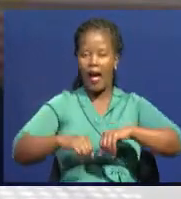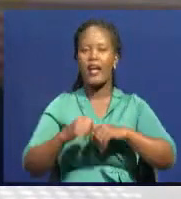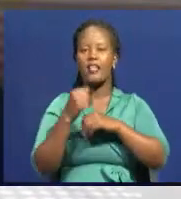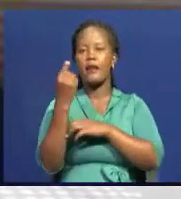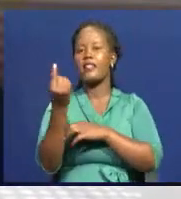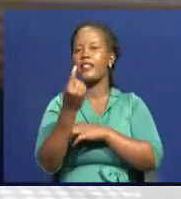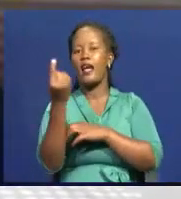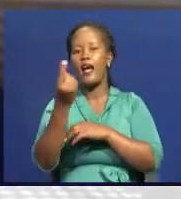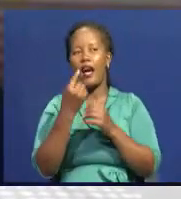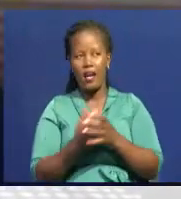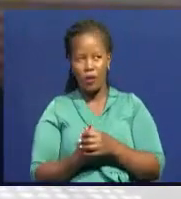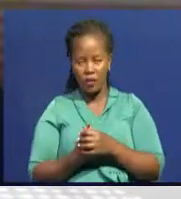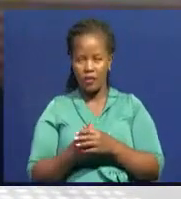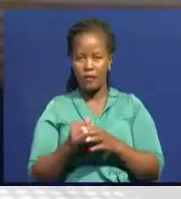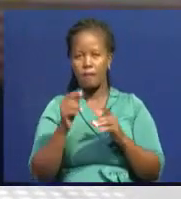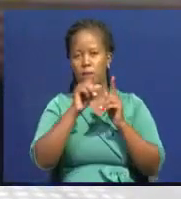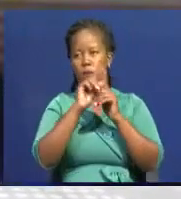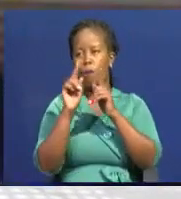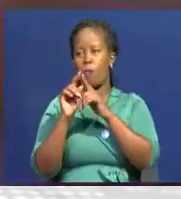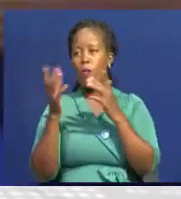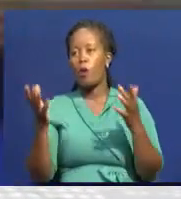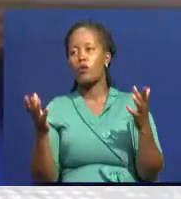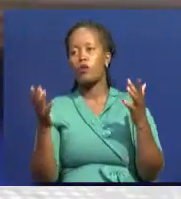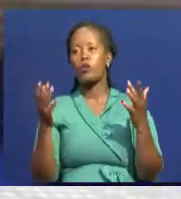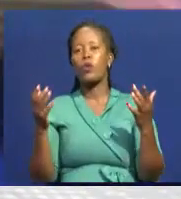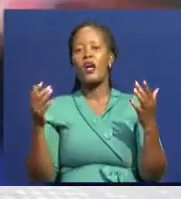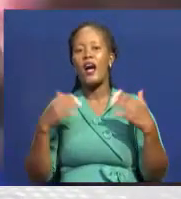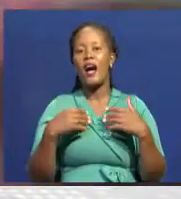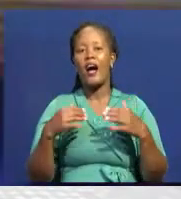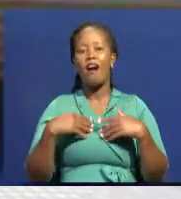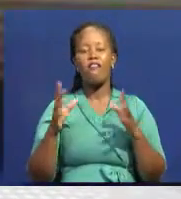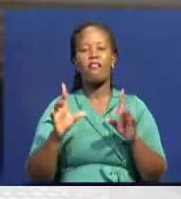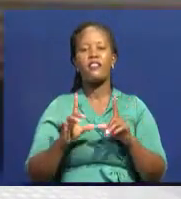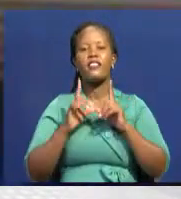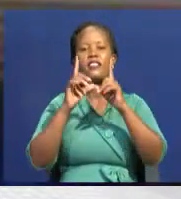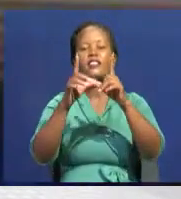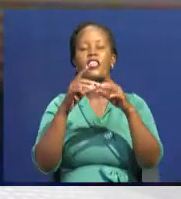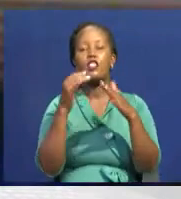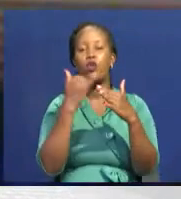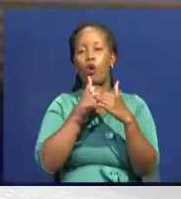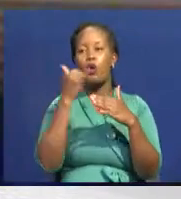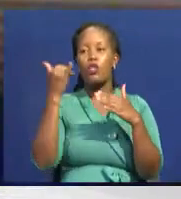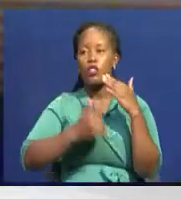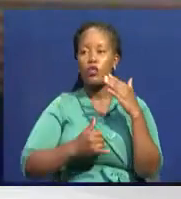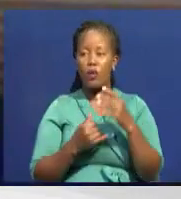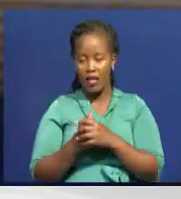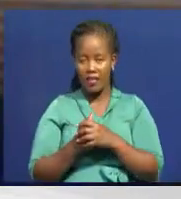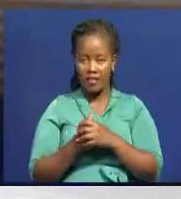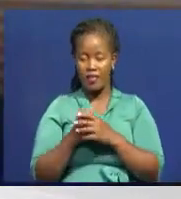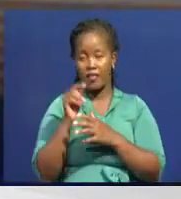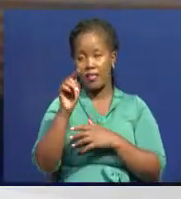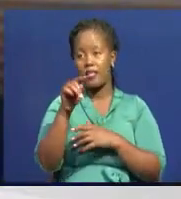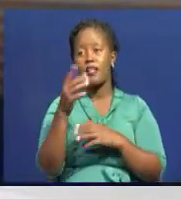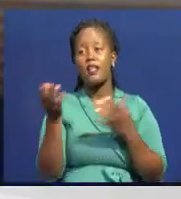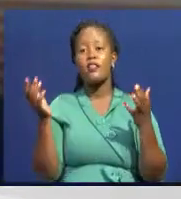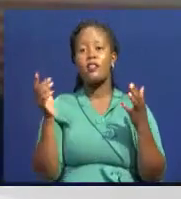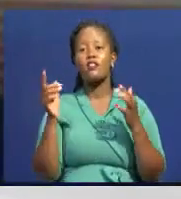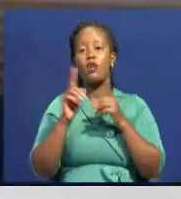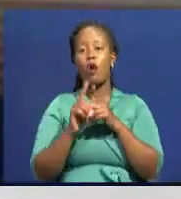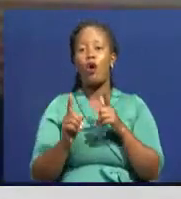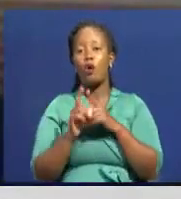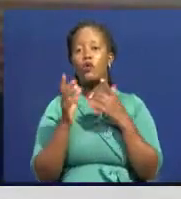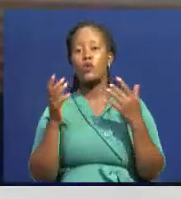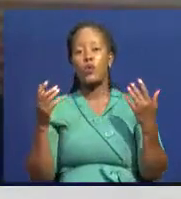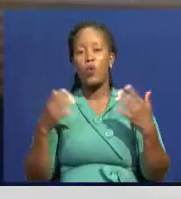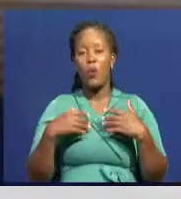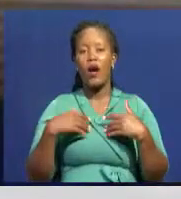Then there is what we call a title insurance. This is, again, something that is foreign